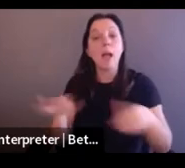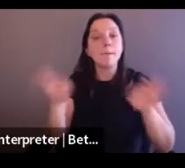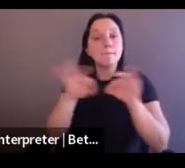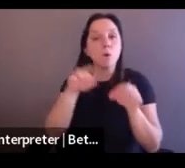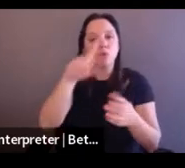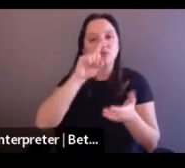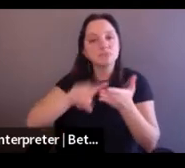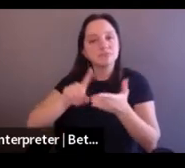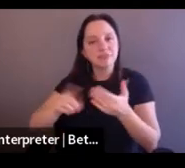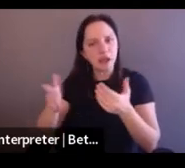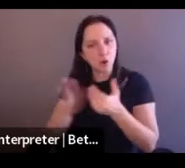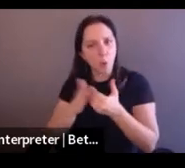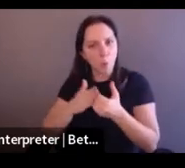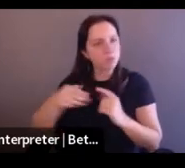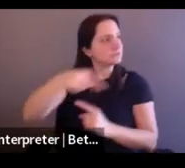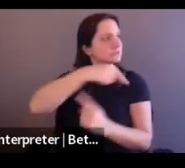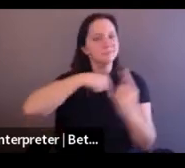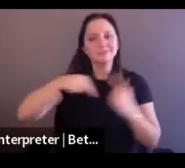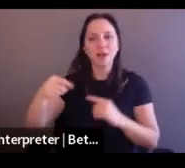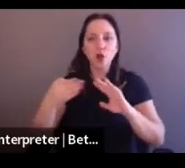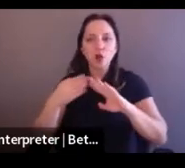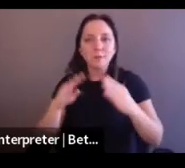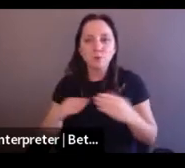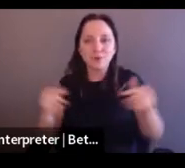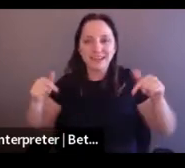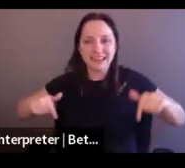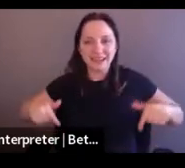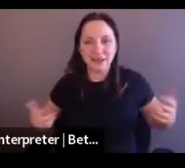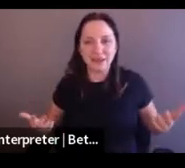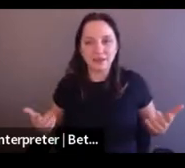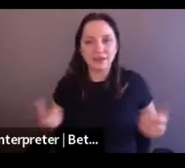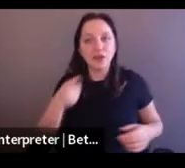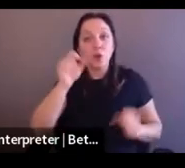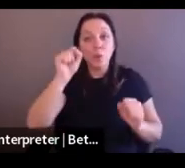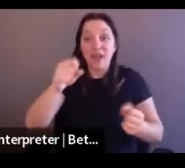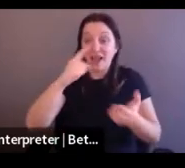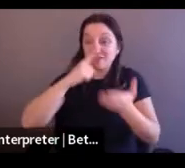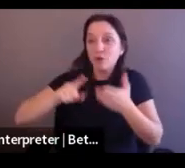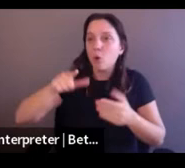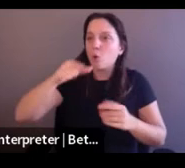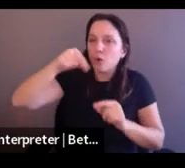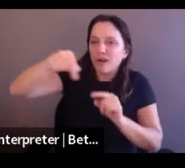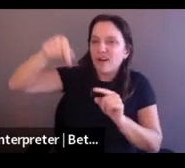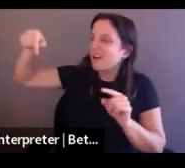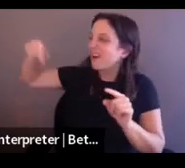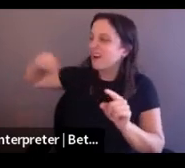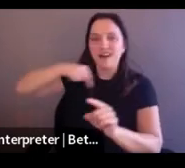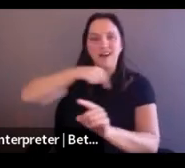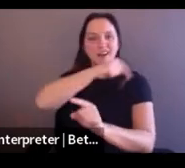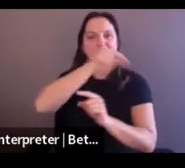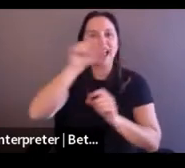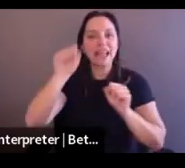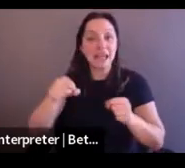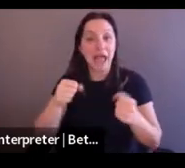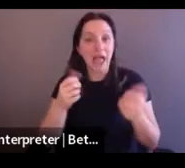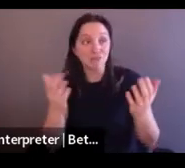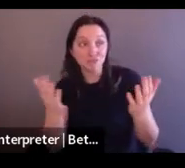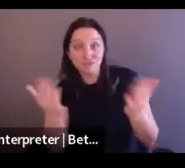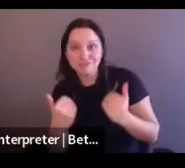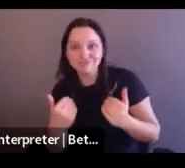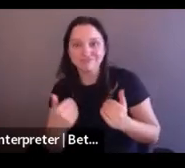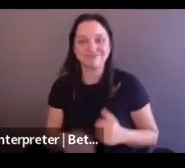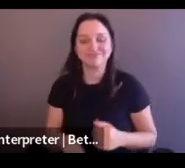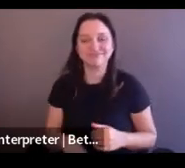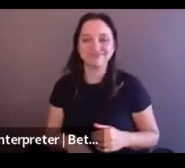untapped resources. You know, who are the people that we might be able to connect with that are right here? We want to tailor kind of our recruiting